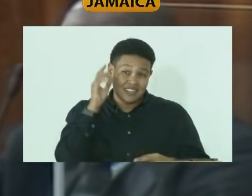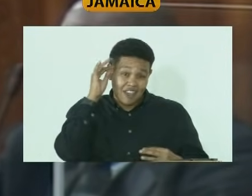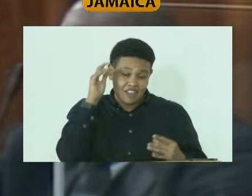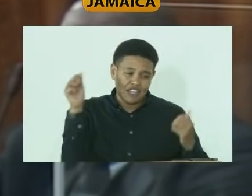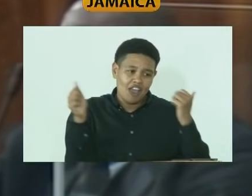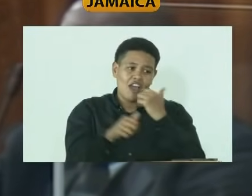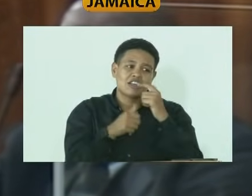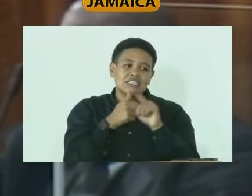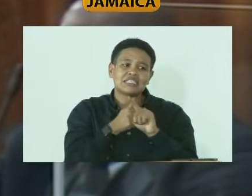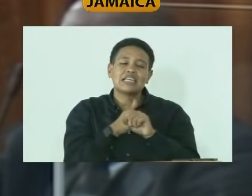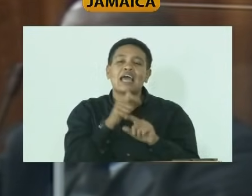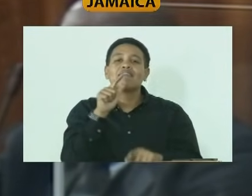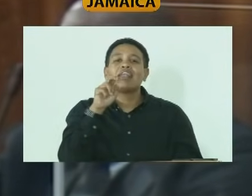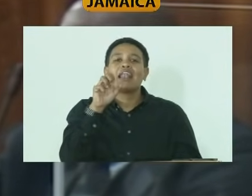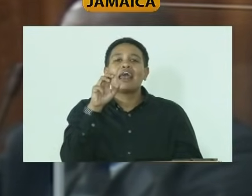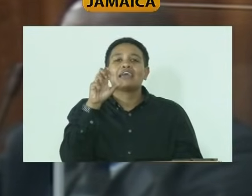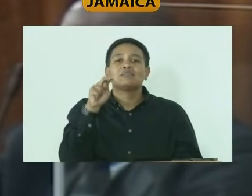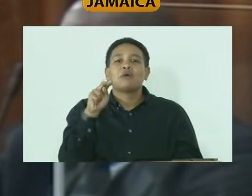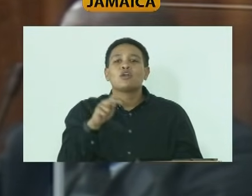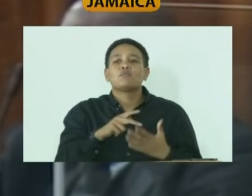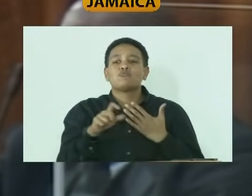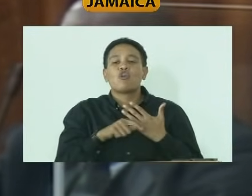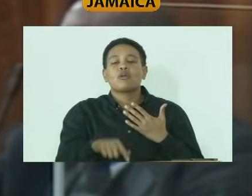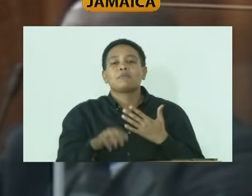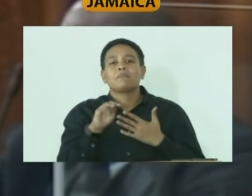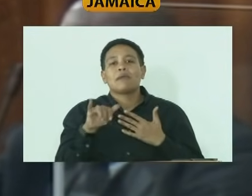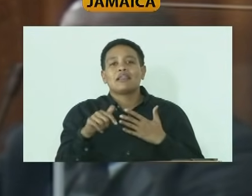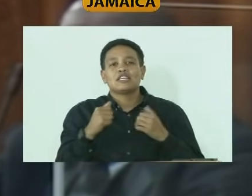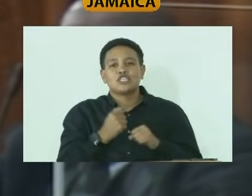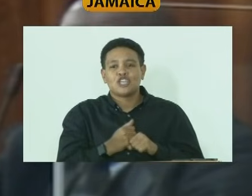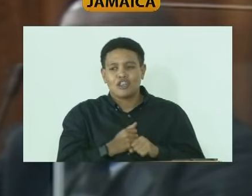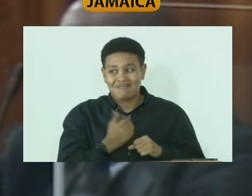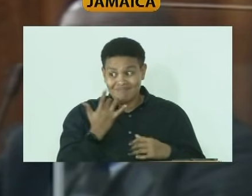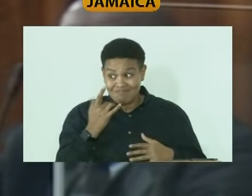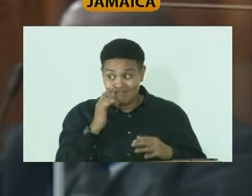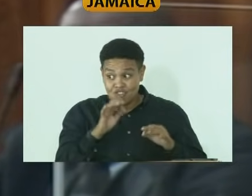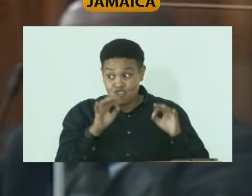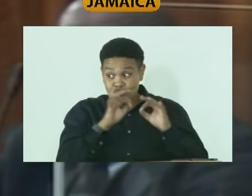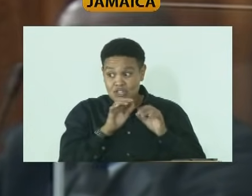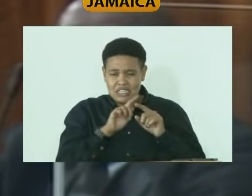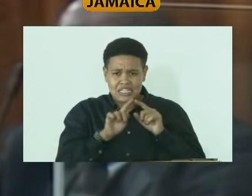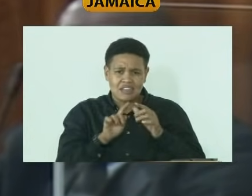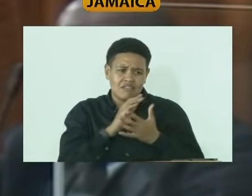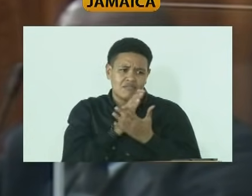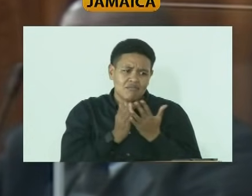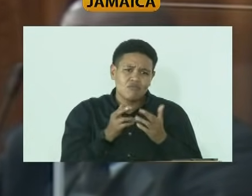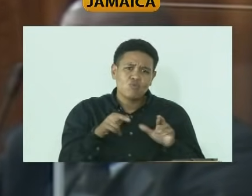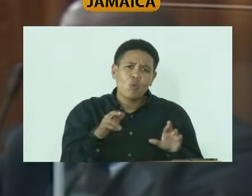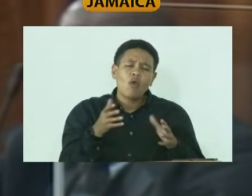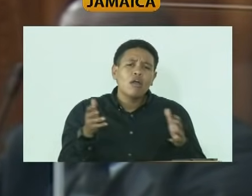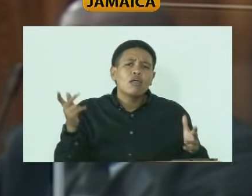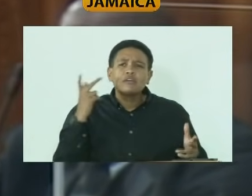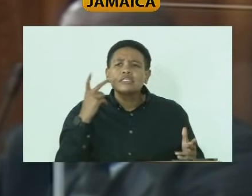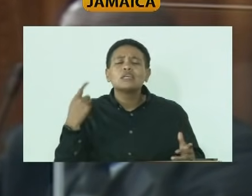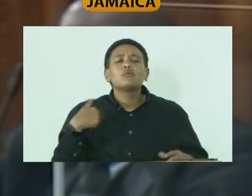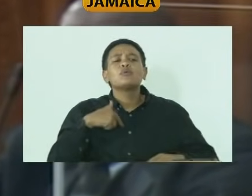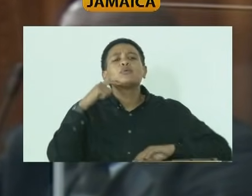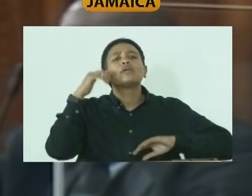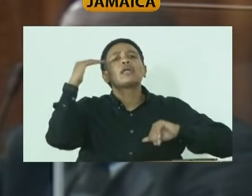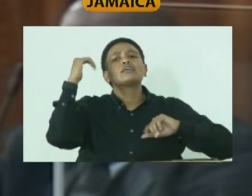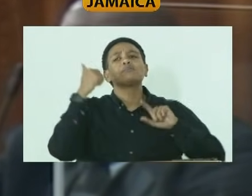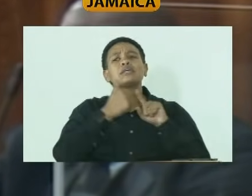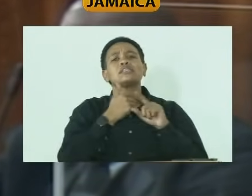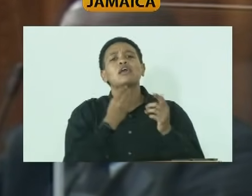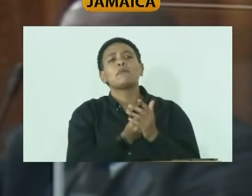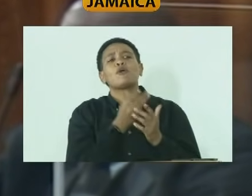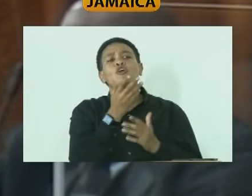the Lengthman program in May of this year. Due to the critical nature of this arterial road, we anticipate that the